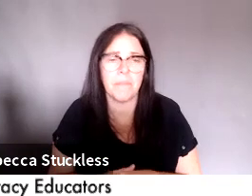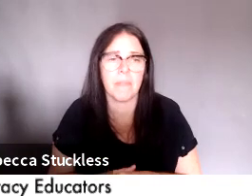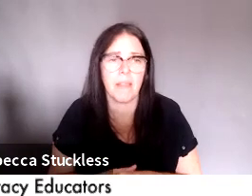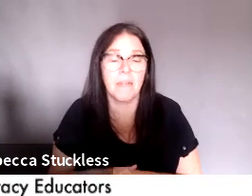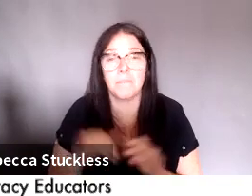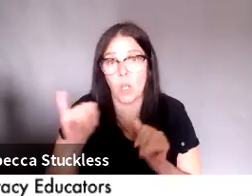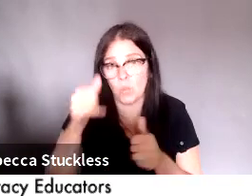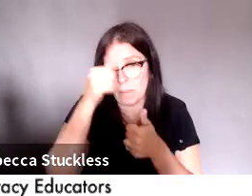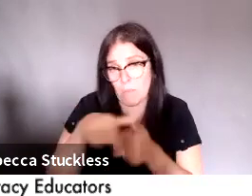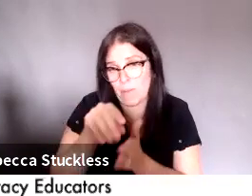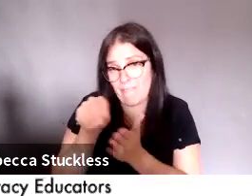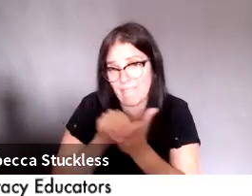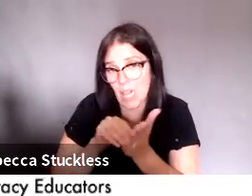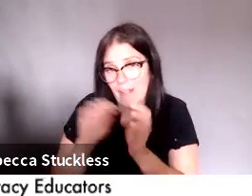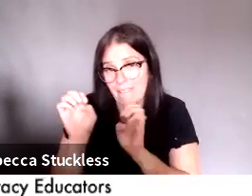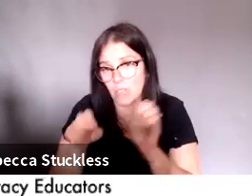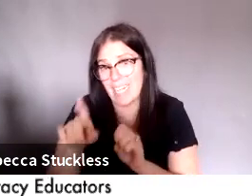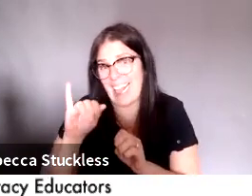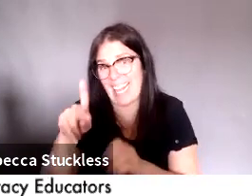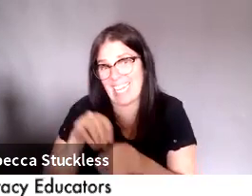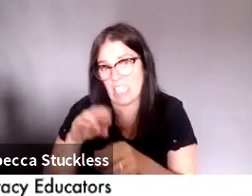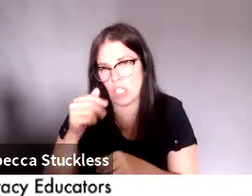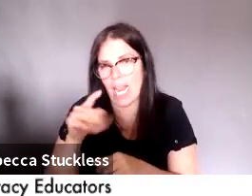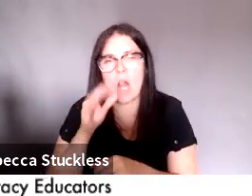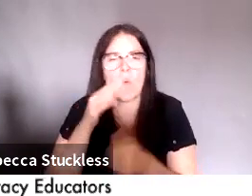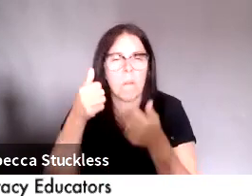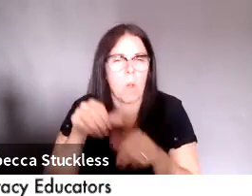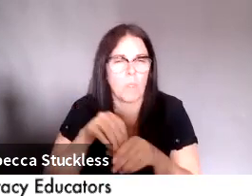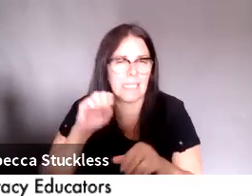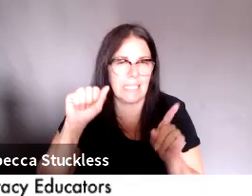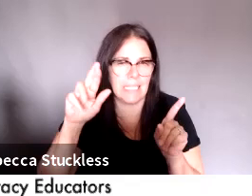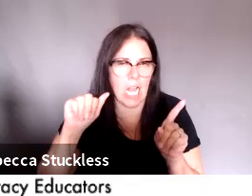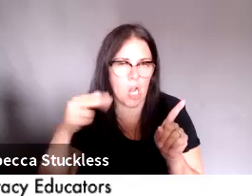fill out your evaluation. The link's in the chat, and it will be posted after in Sarah's message as well.